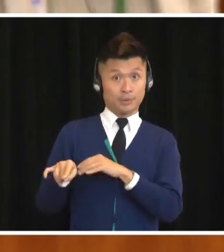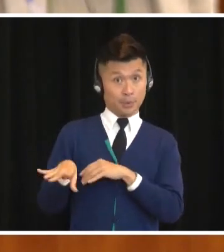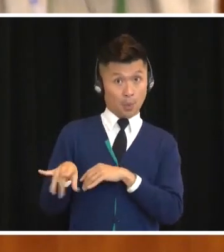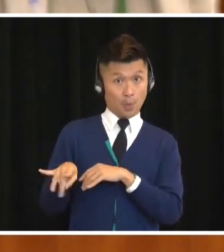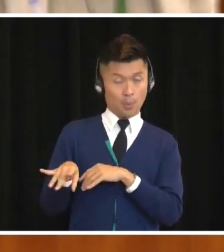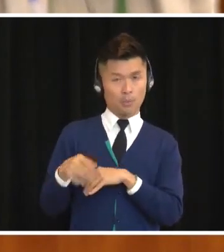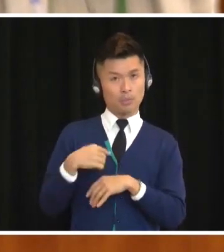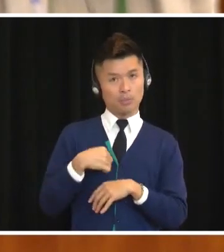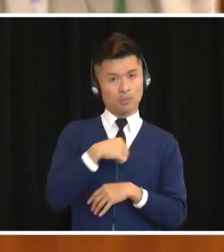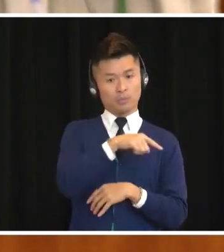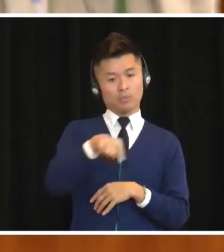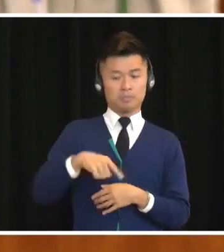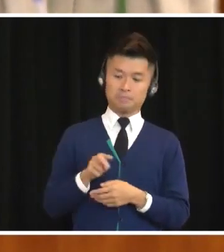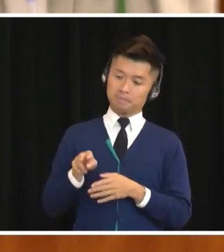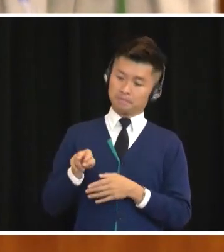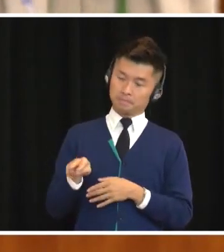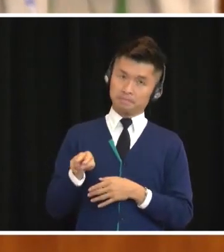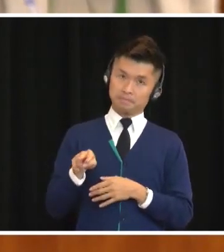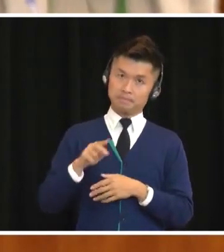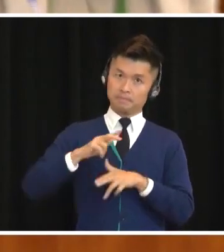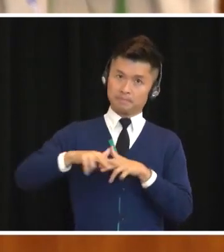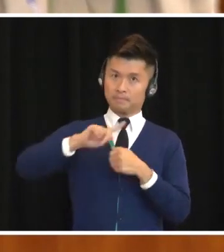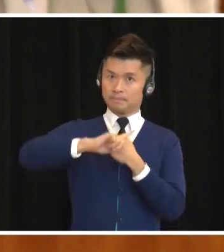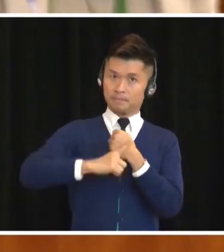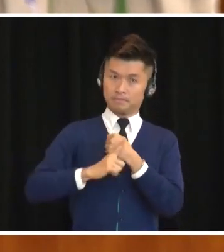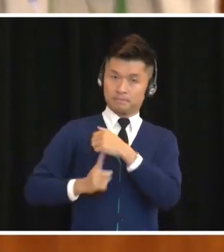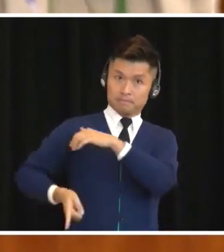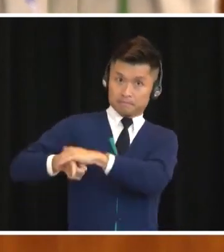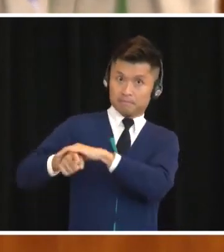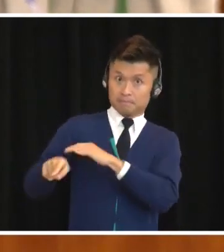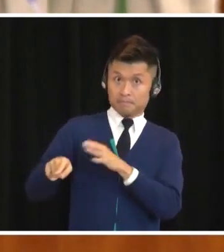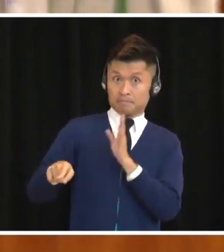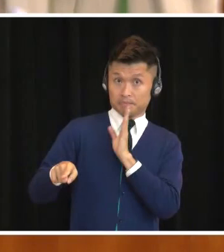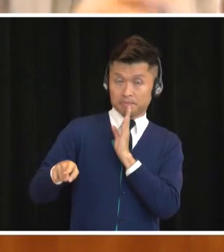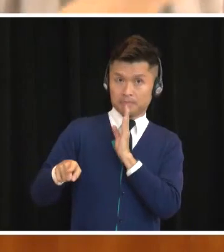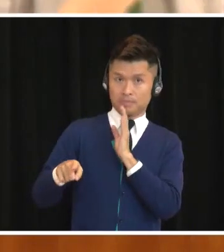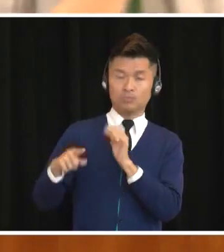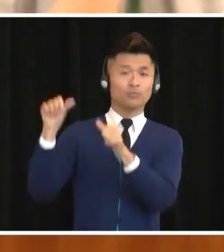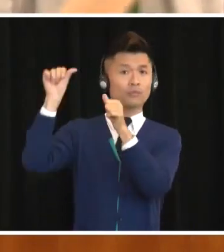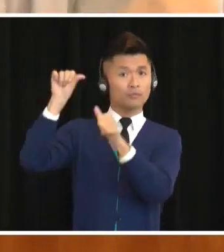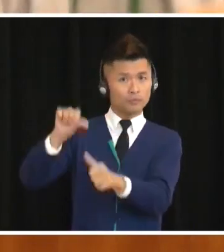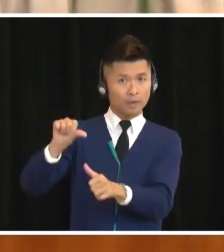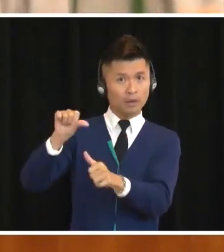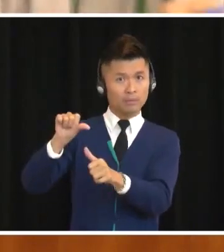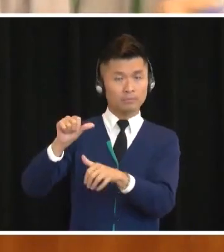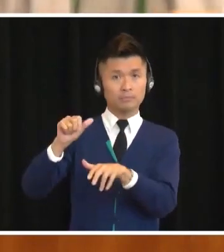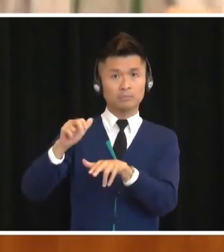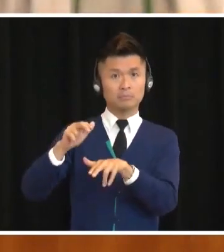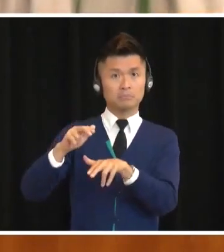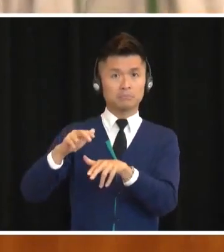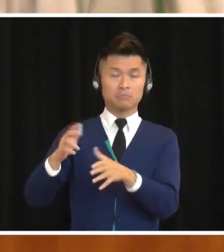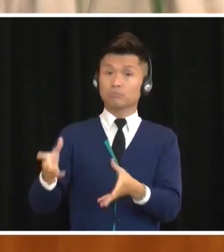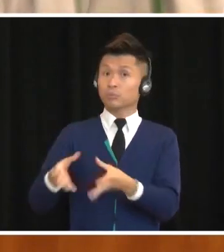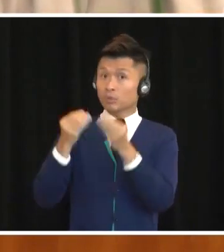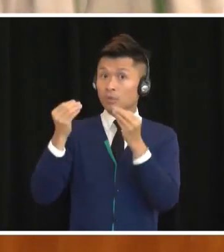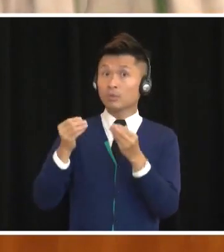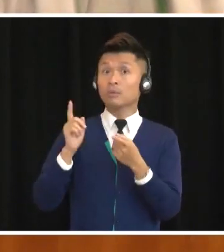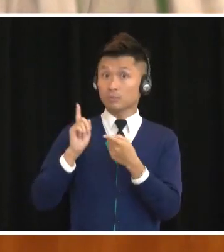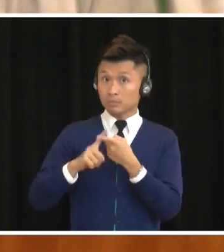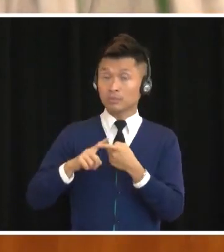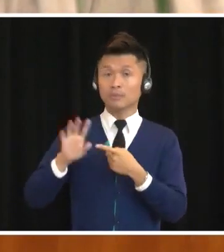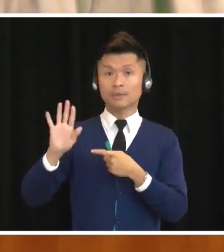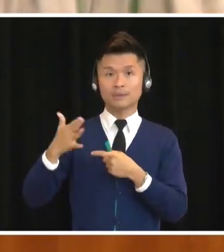only when they violate criminal laws even though they will not be subjected